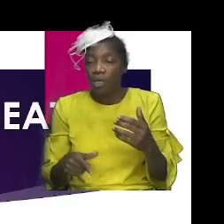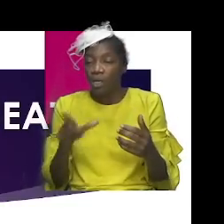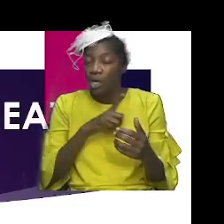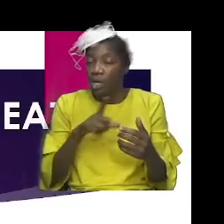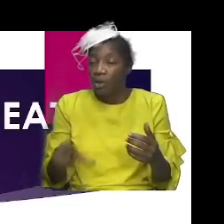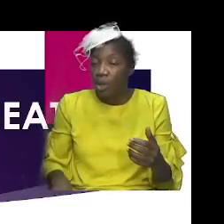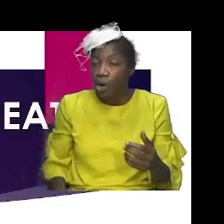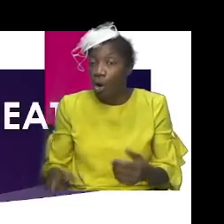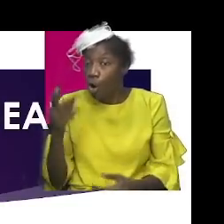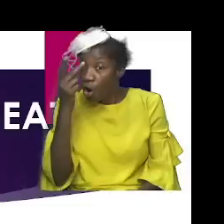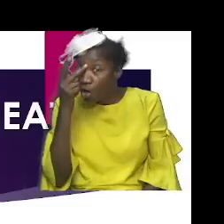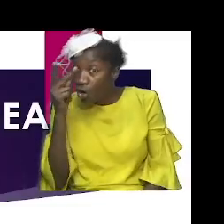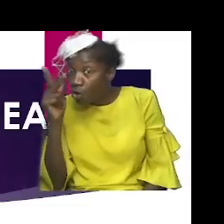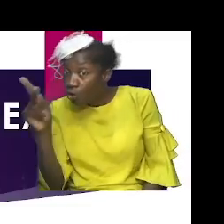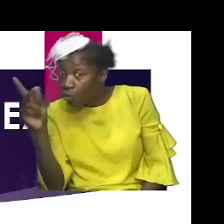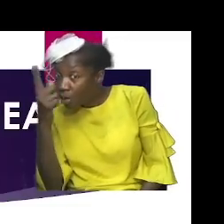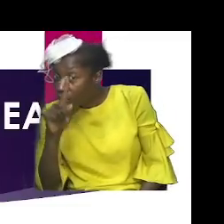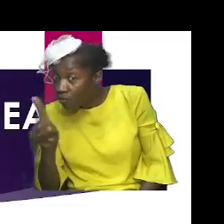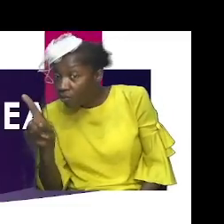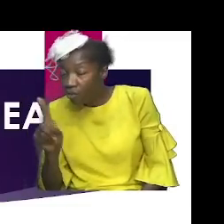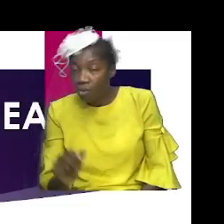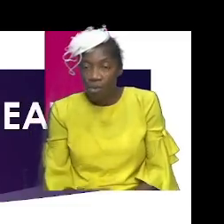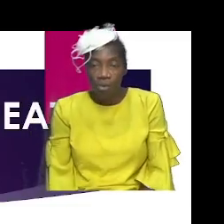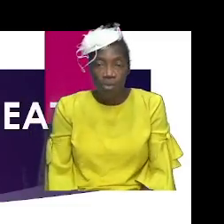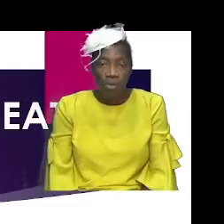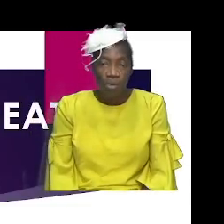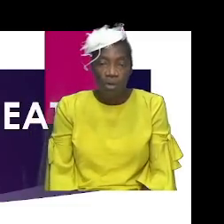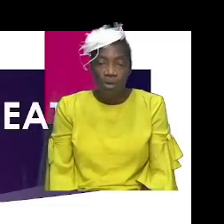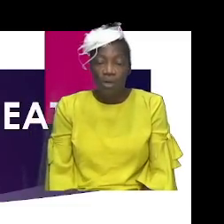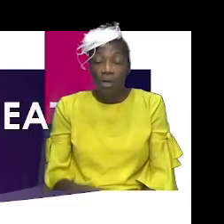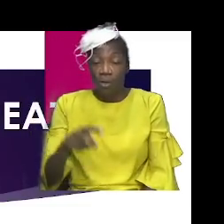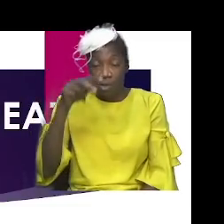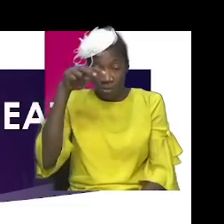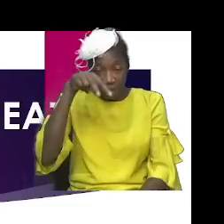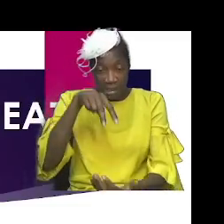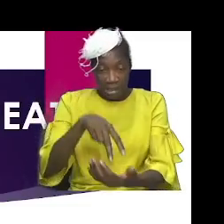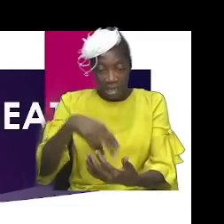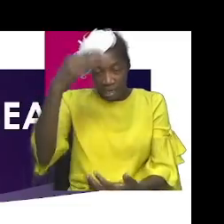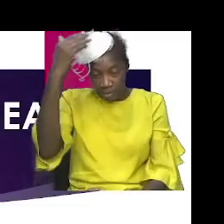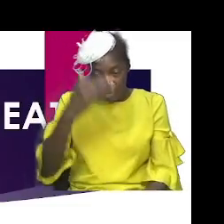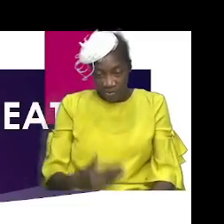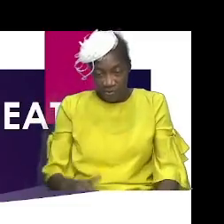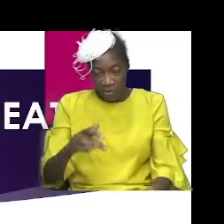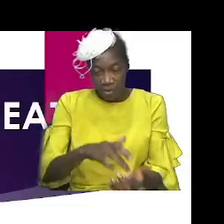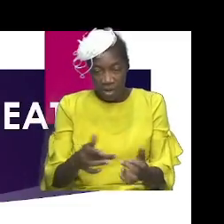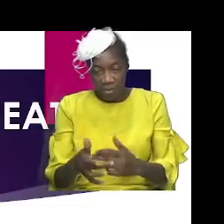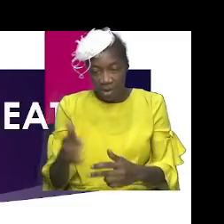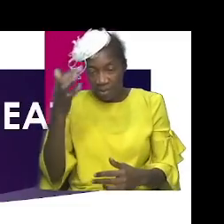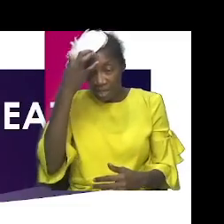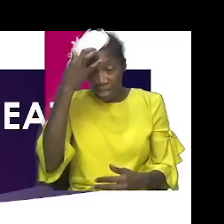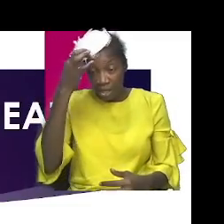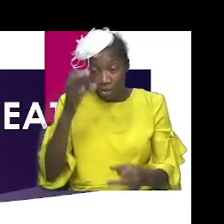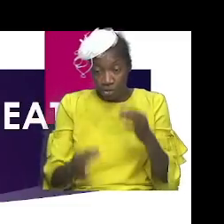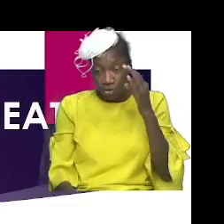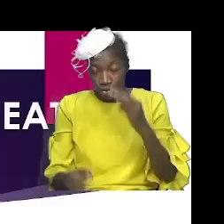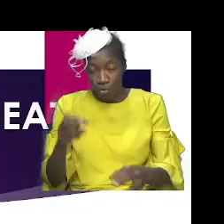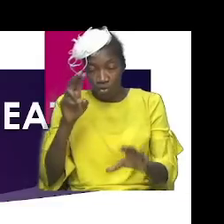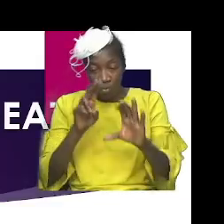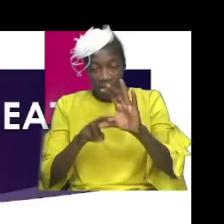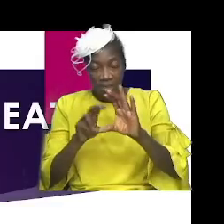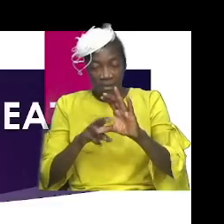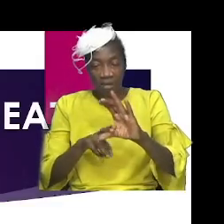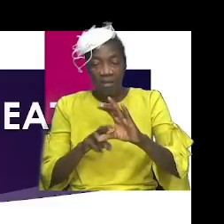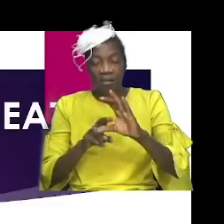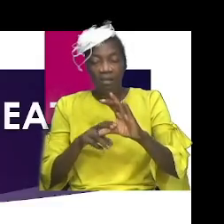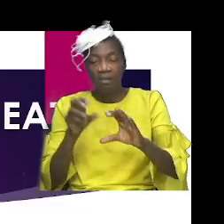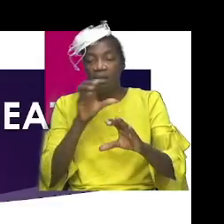Lord will be looking for when we stand before him at the judgment seat of Christ. And that is